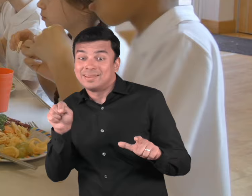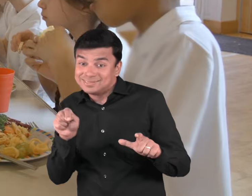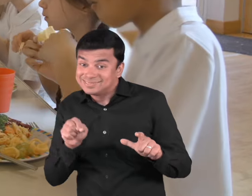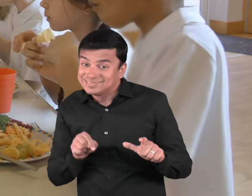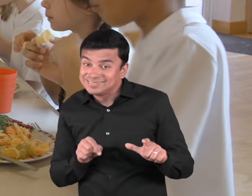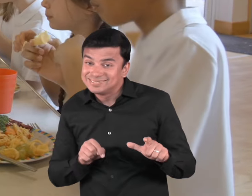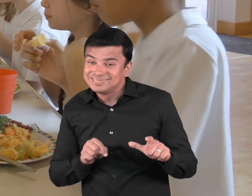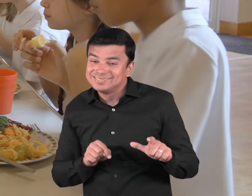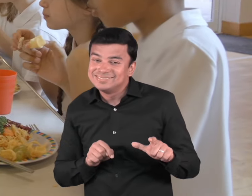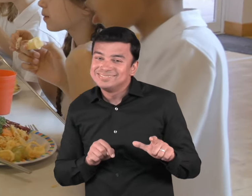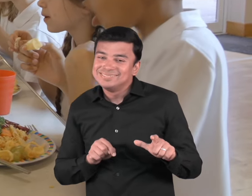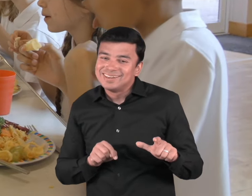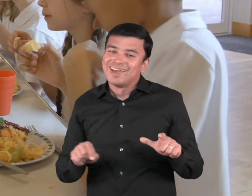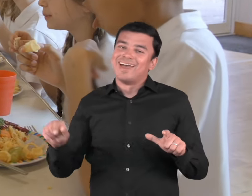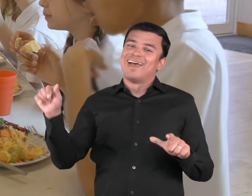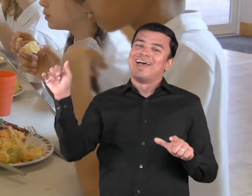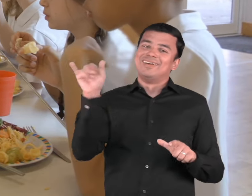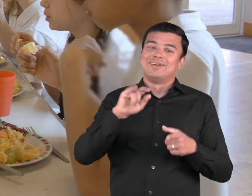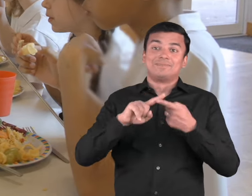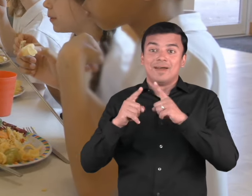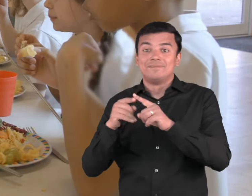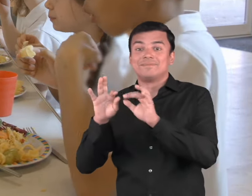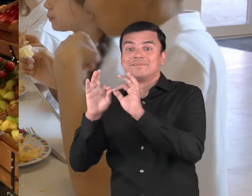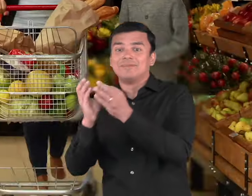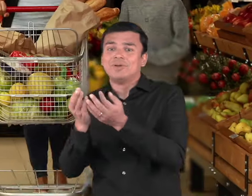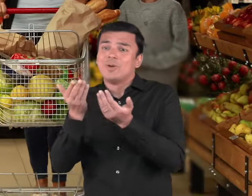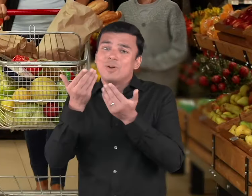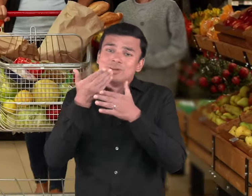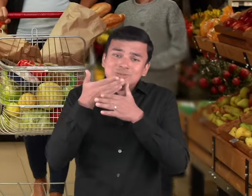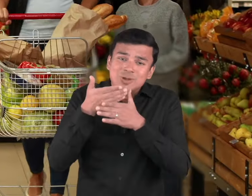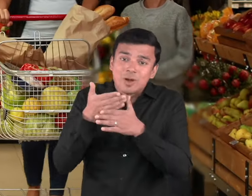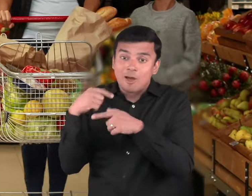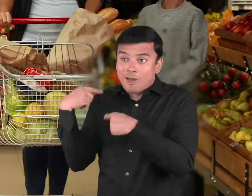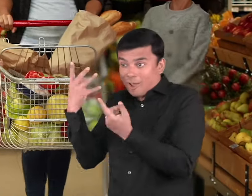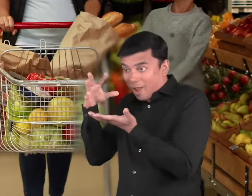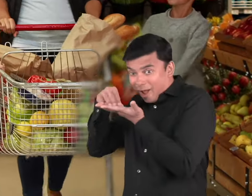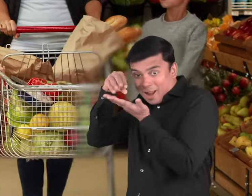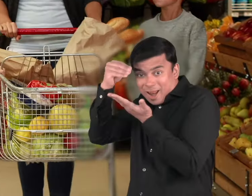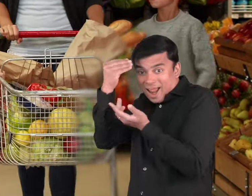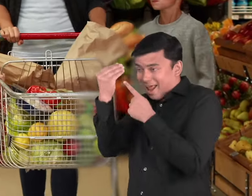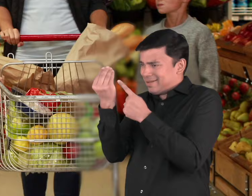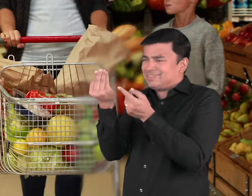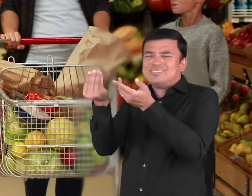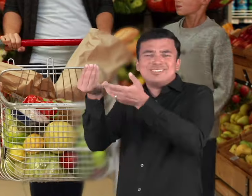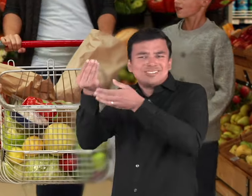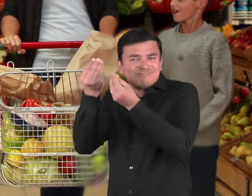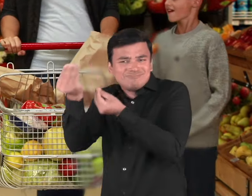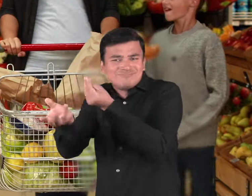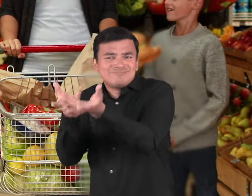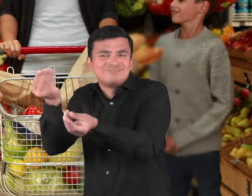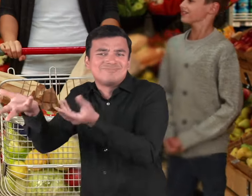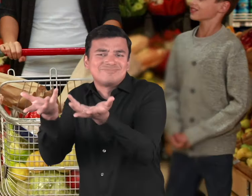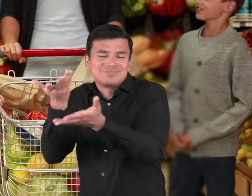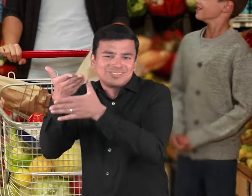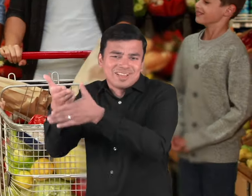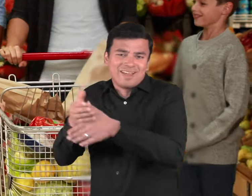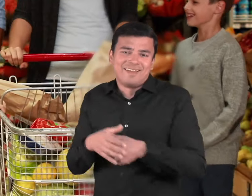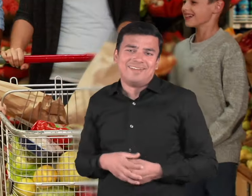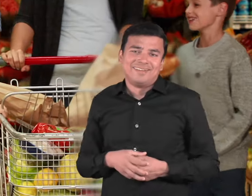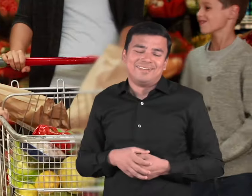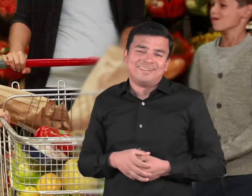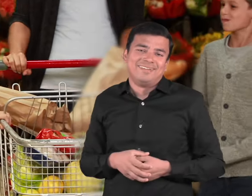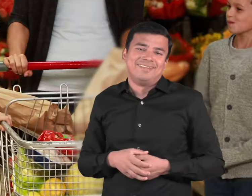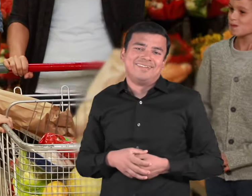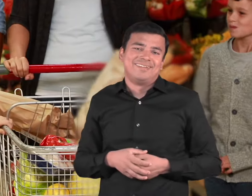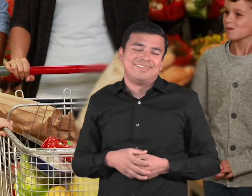which vitamins and minerals are in which foods and don't forget to share what you have learned with your family and